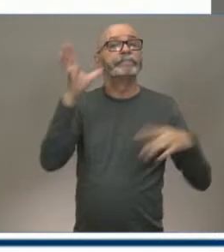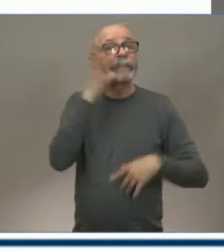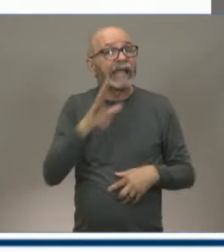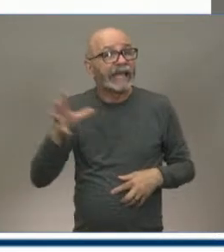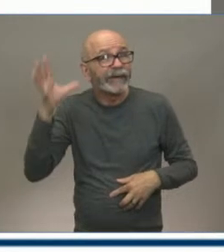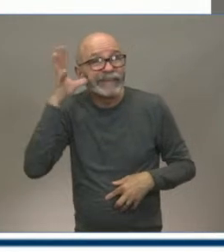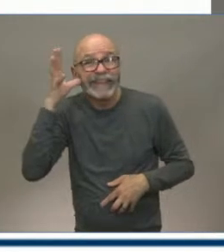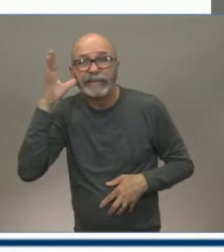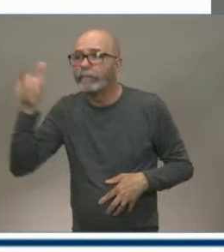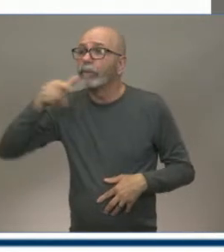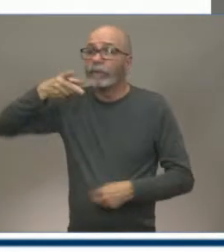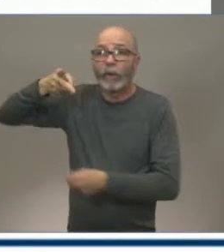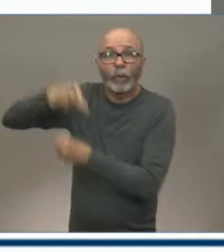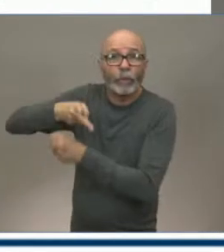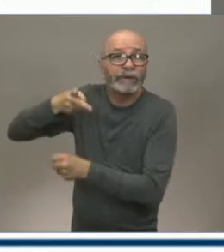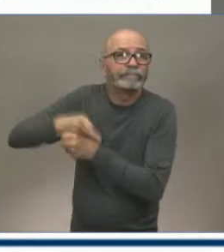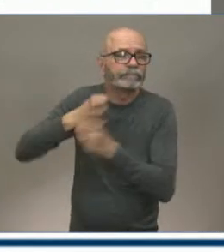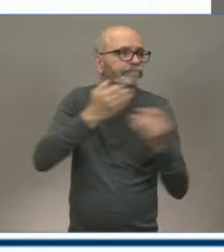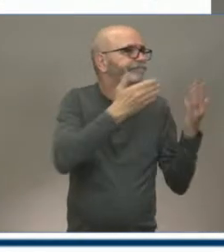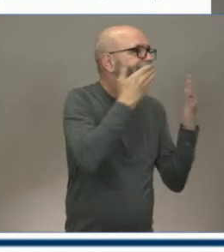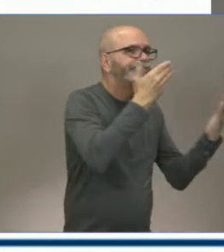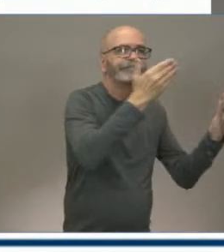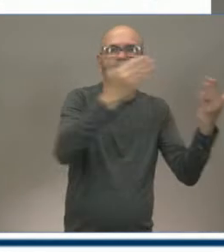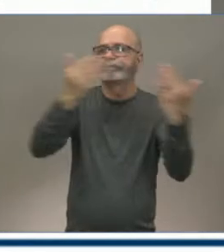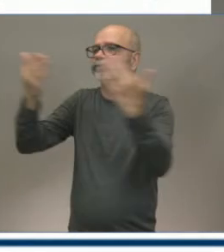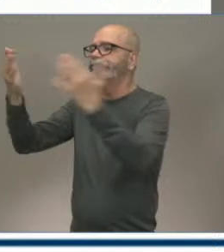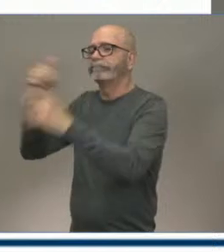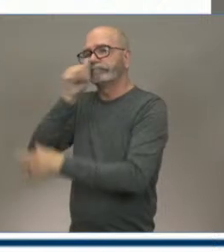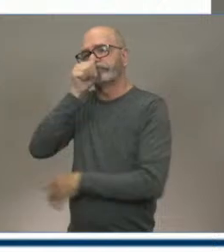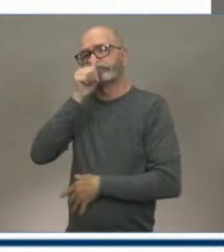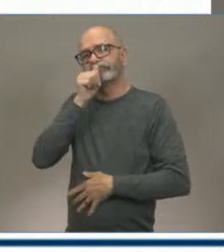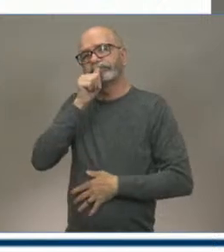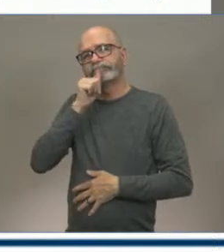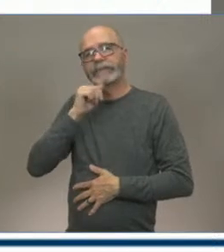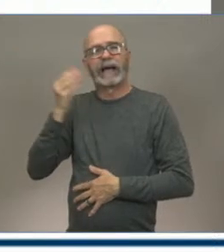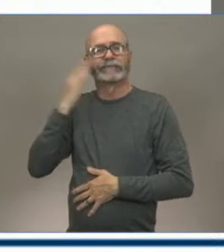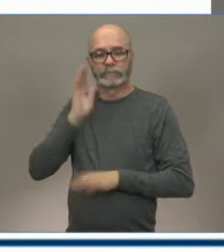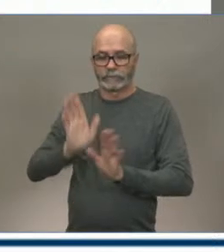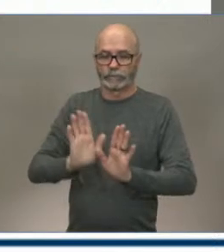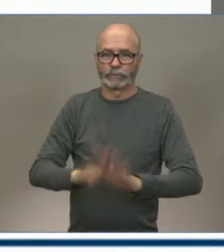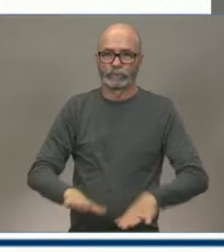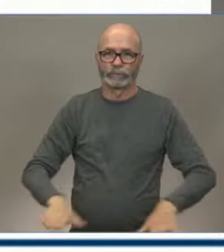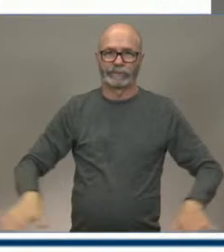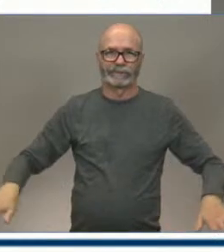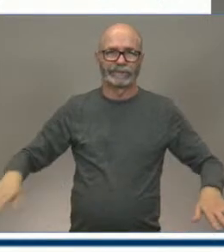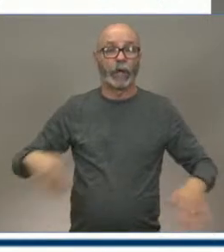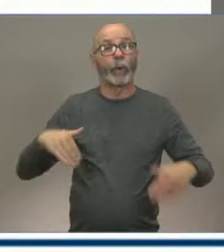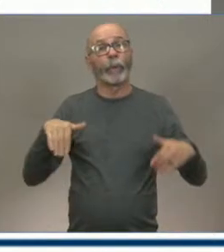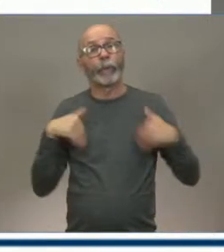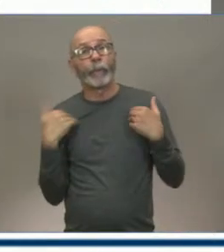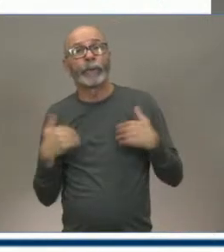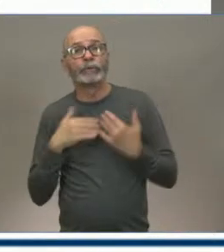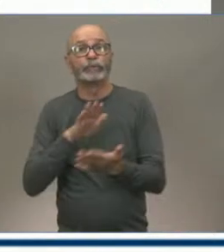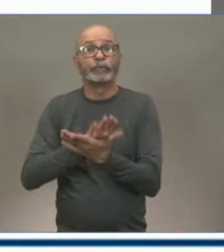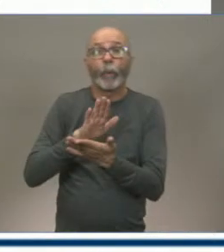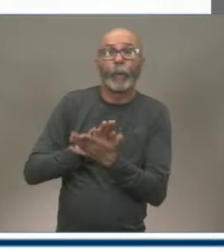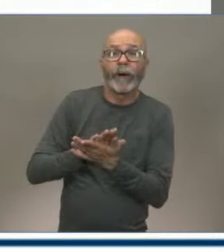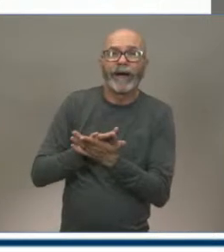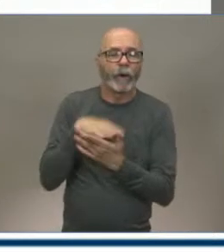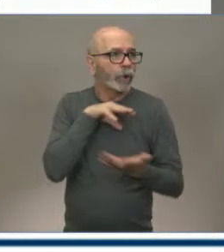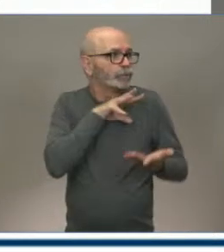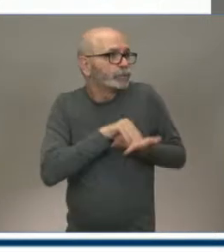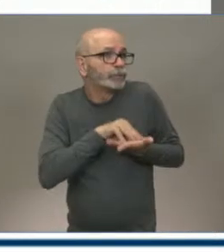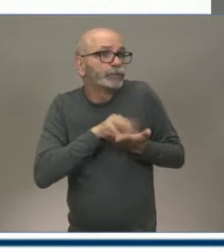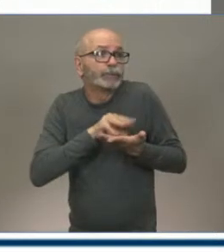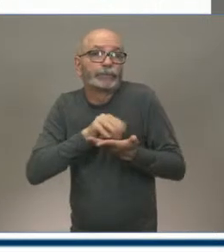well. We know that having children and youth learning in school is optimal